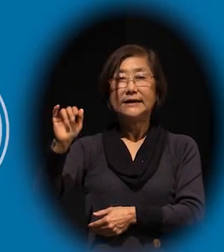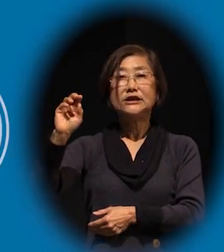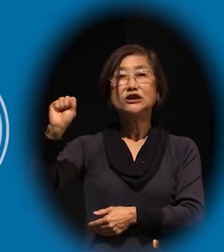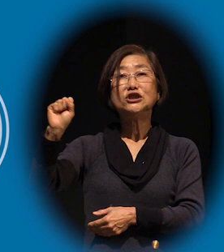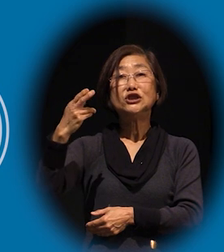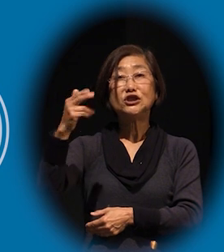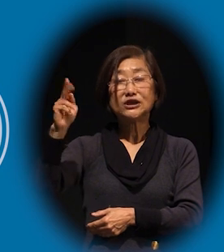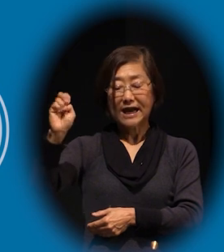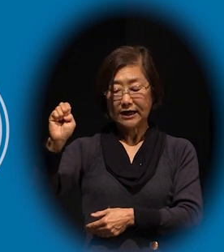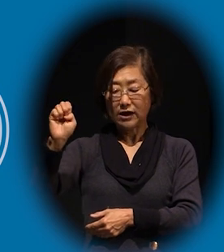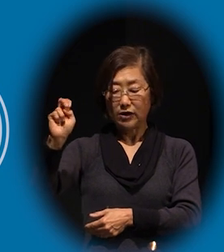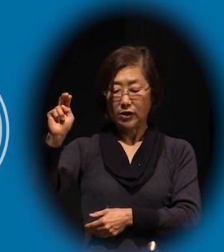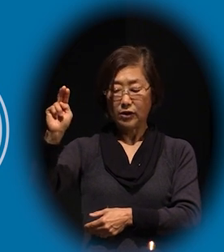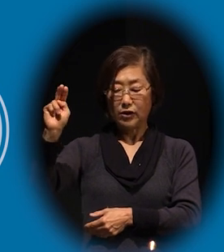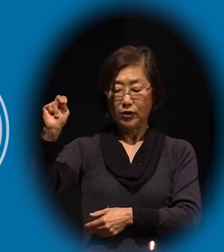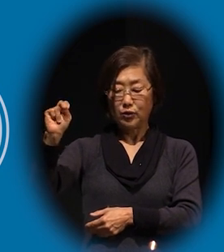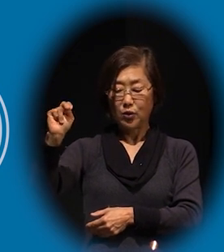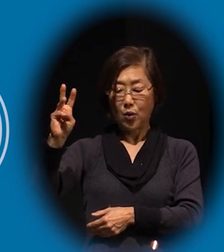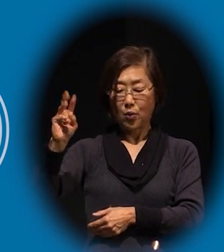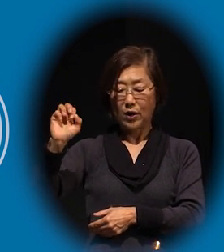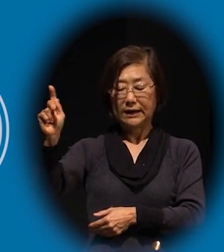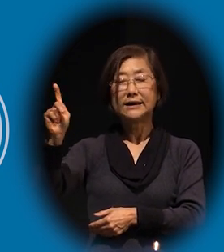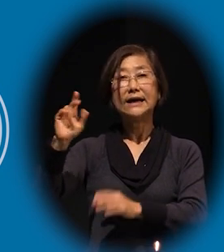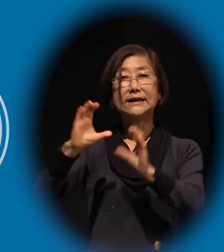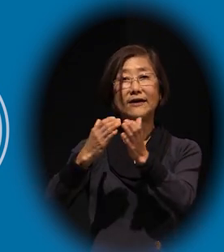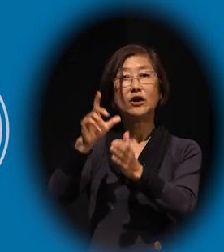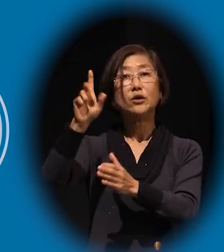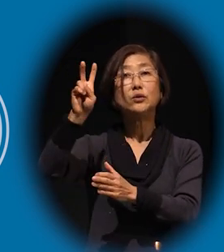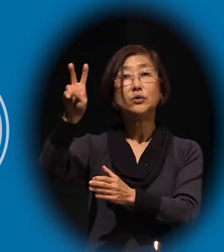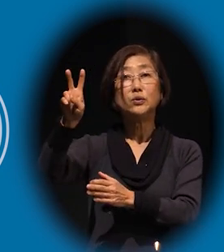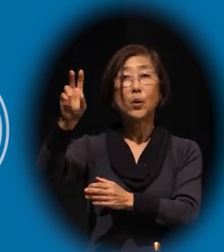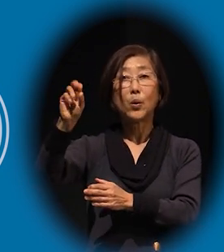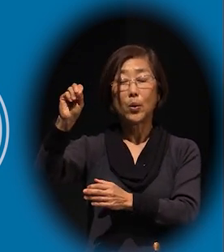Mr. Shane Nowak, Class of